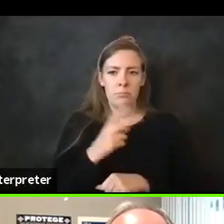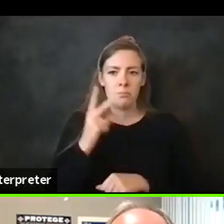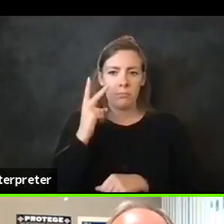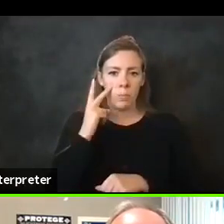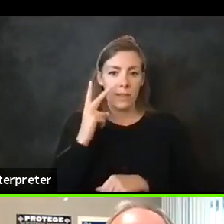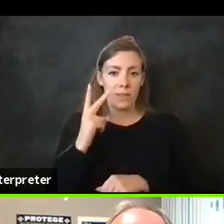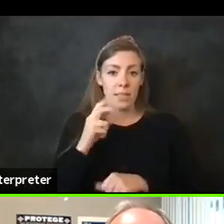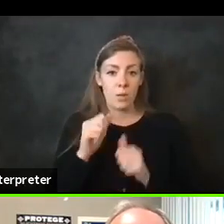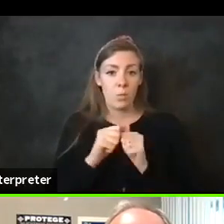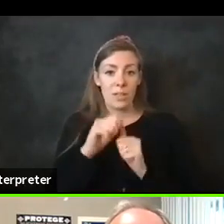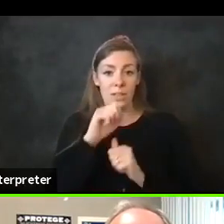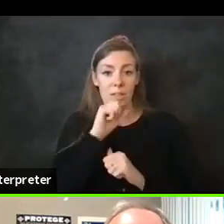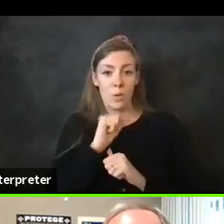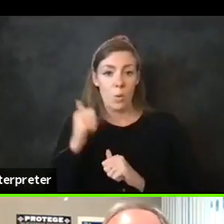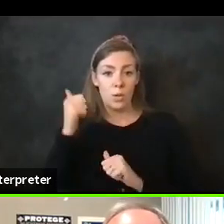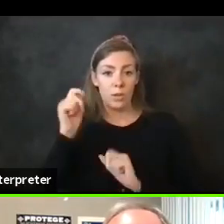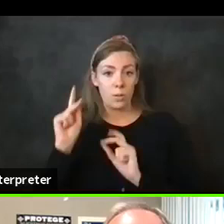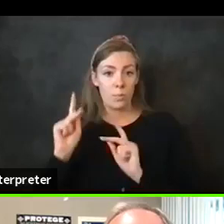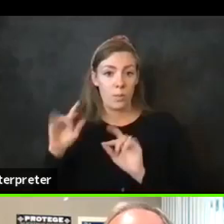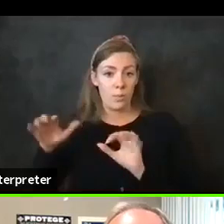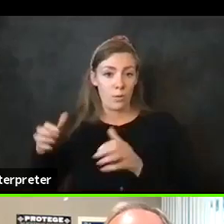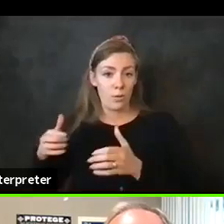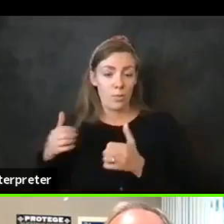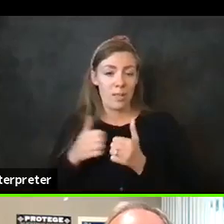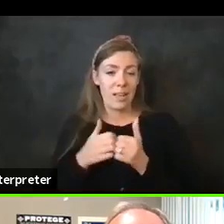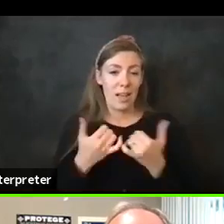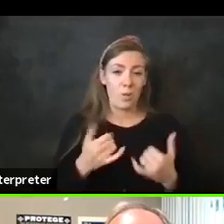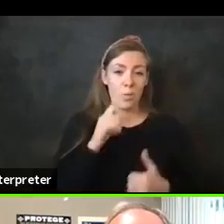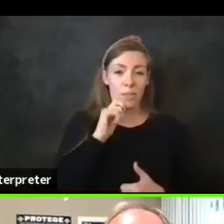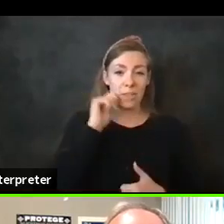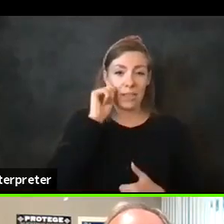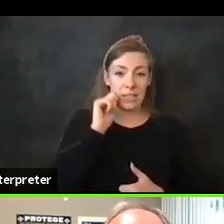older population, now the teenage population.